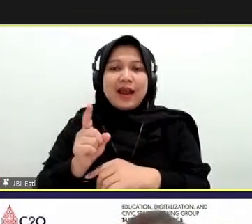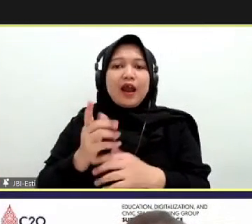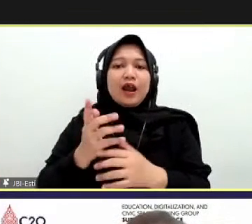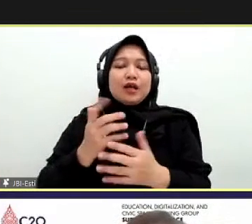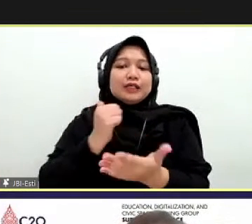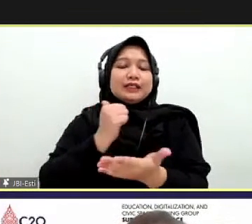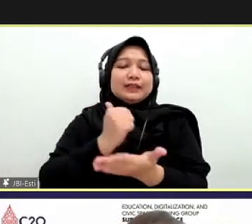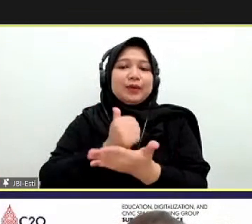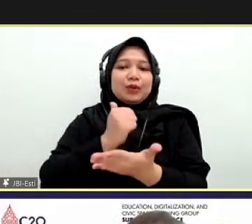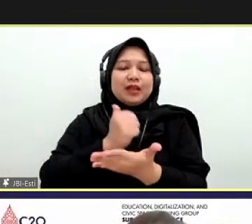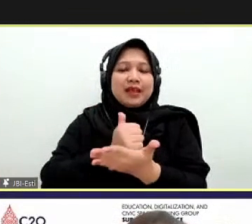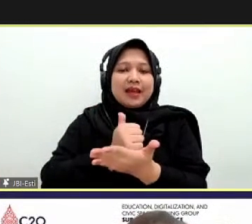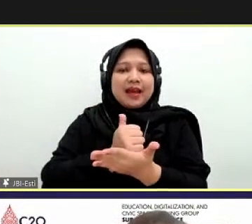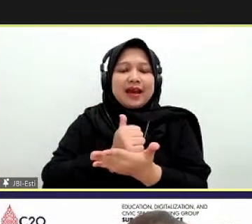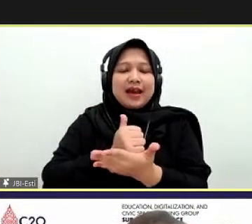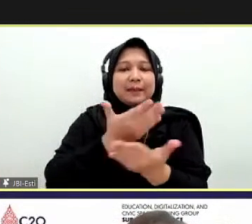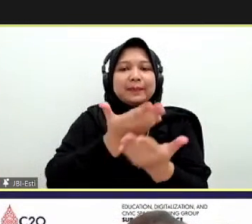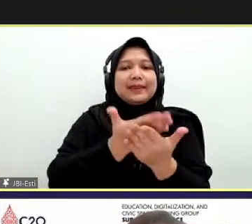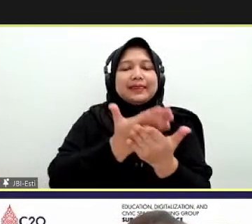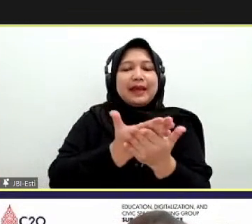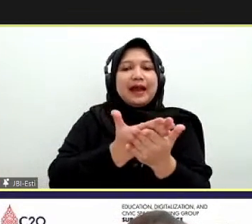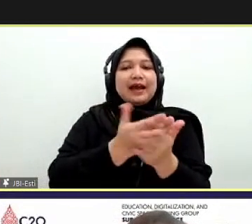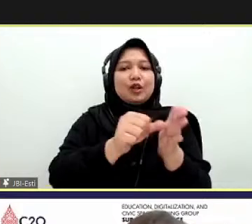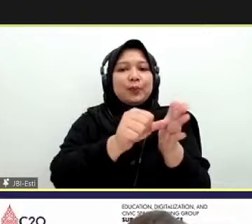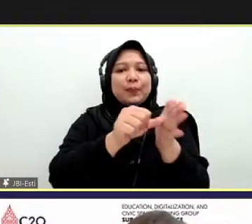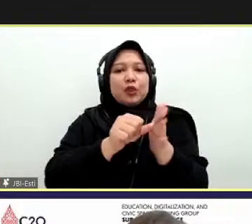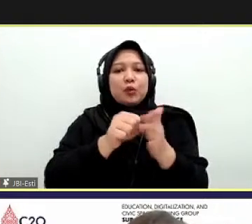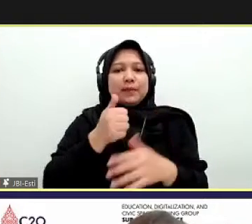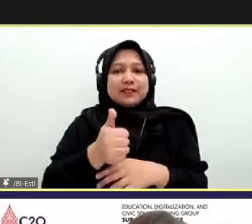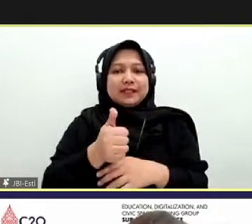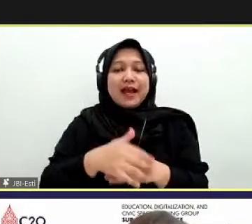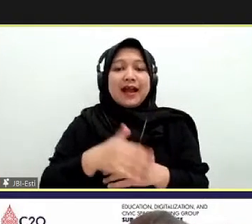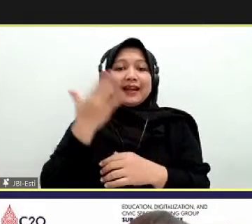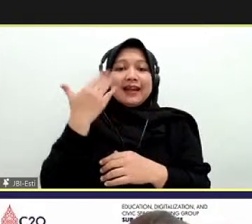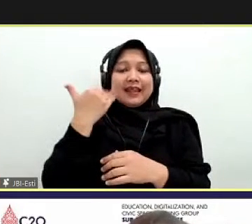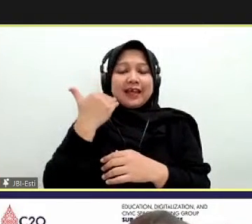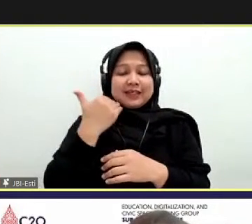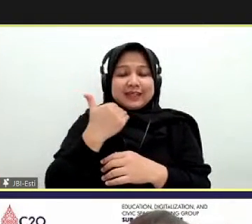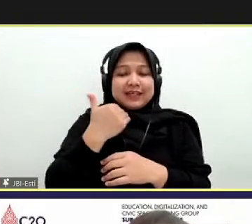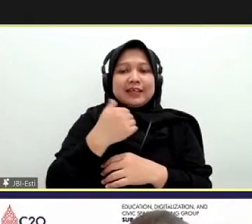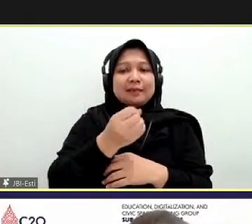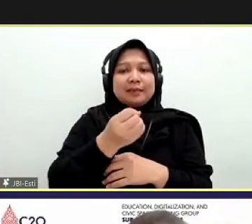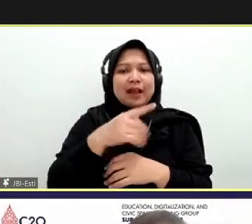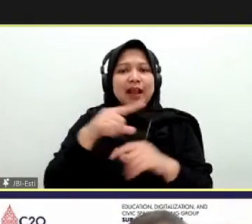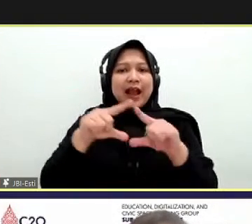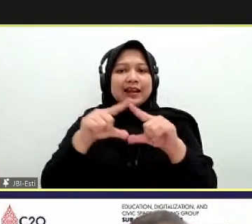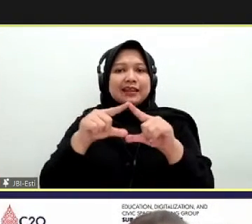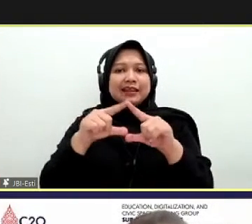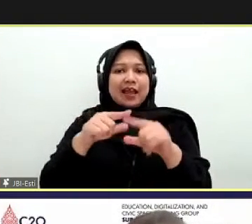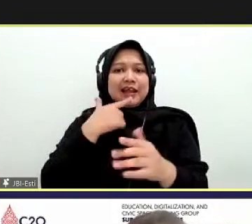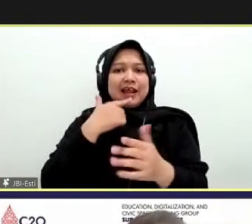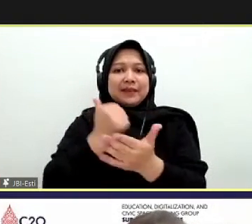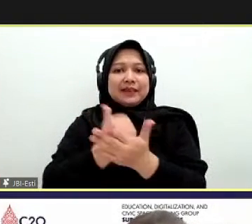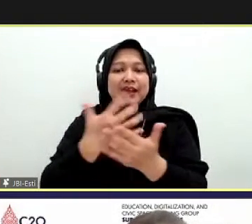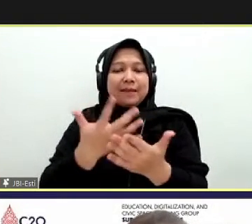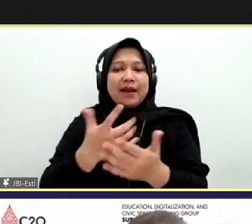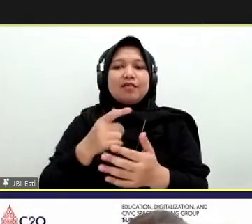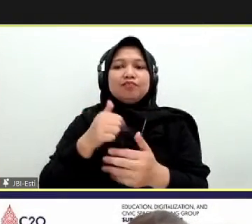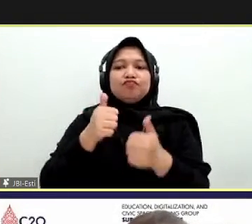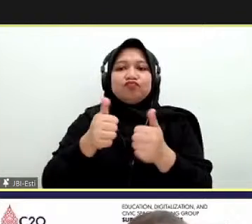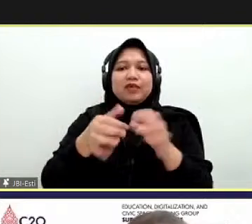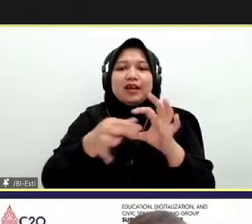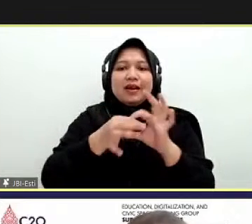experience the Slack phenomenon, you can ask for the advocacy. I would like to